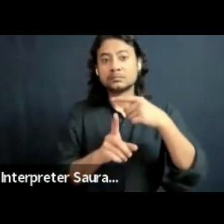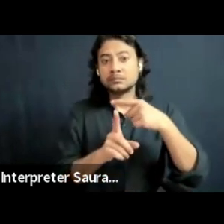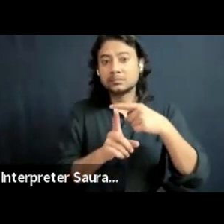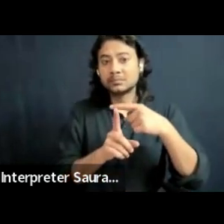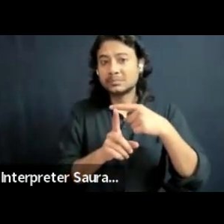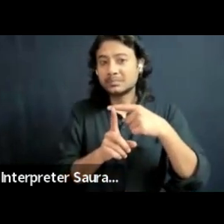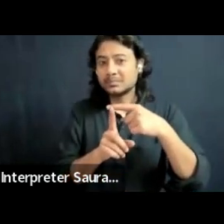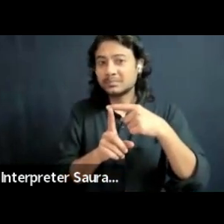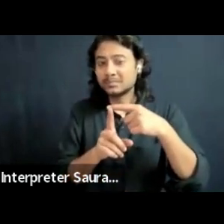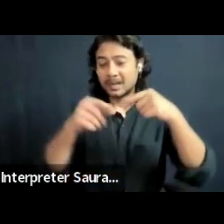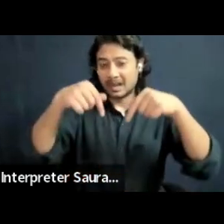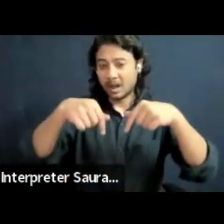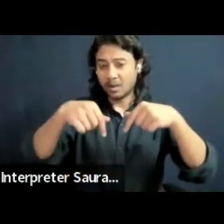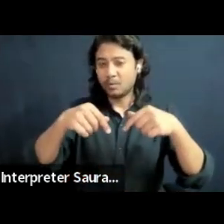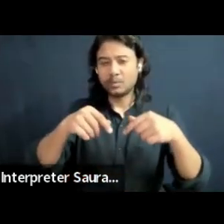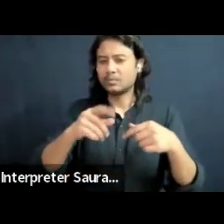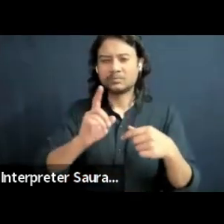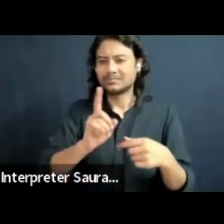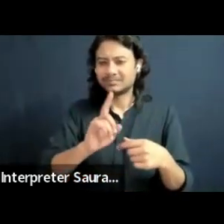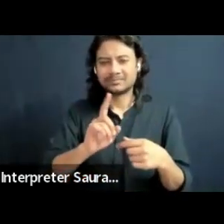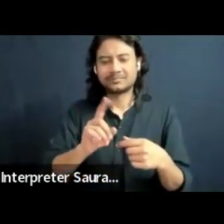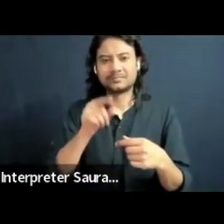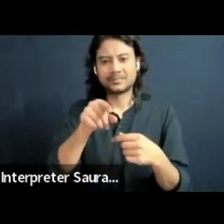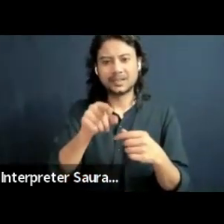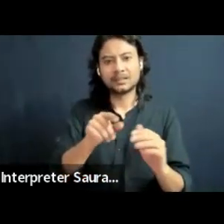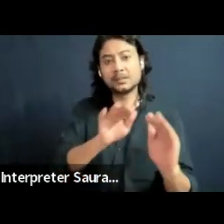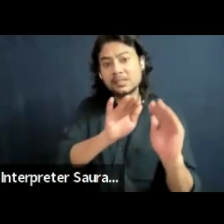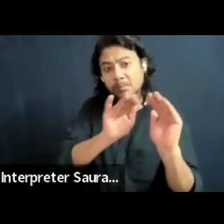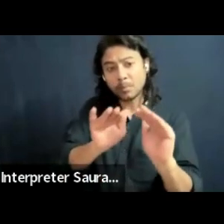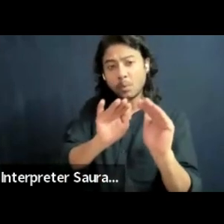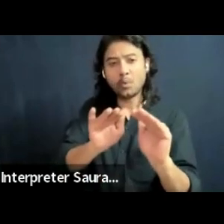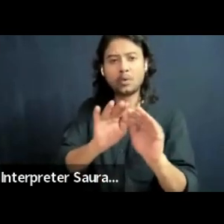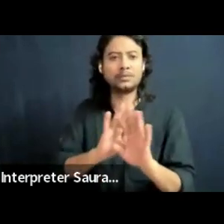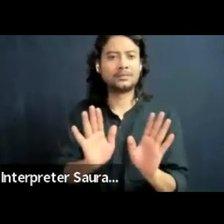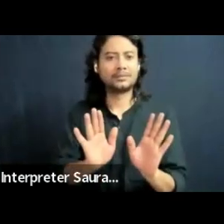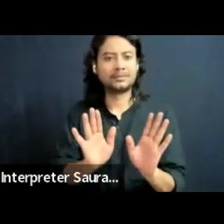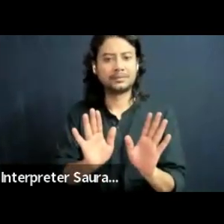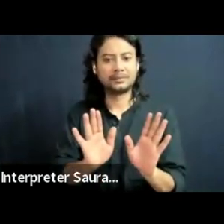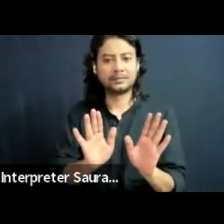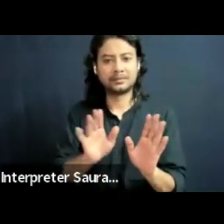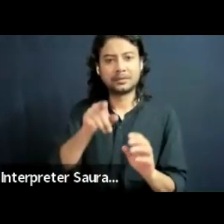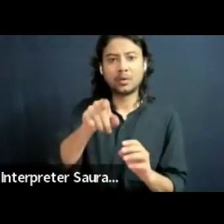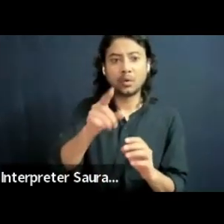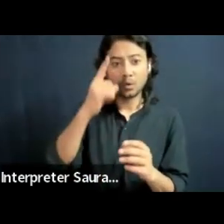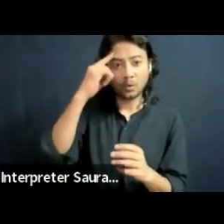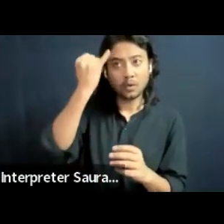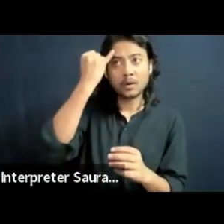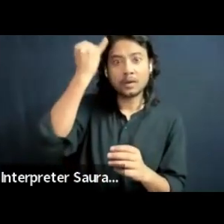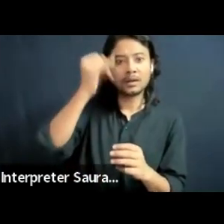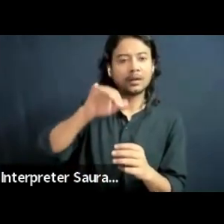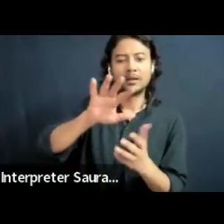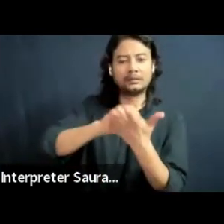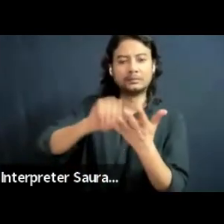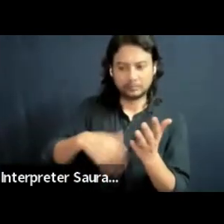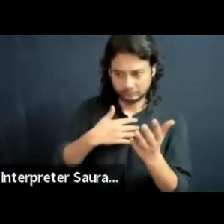not making the decisions for themselves. This is the fulcrum of the big paradigm change. It is